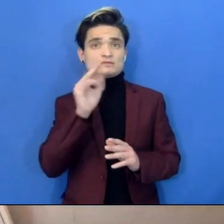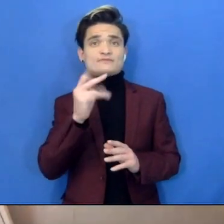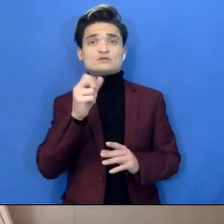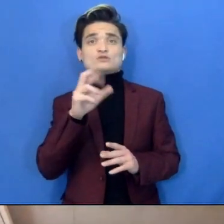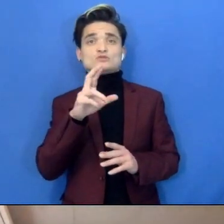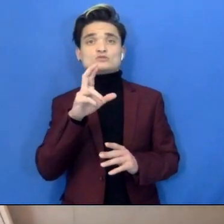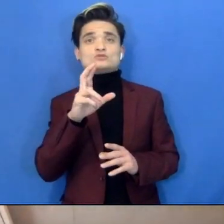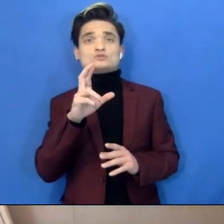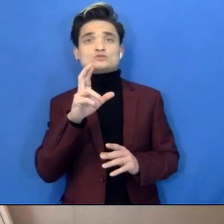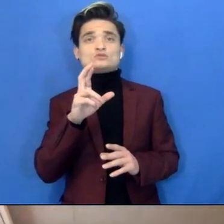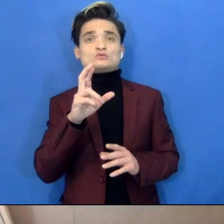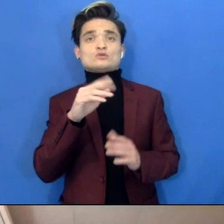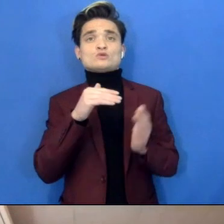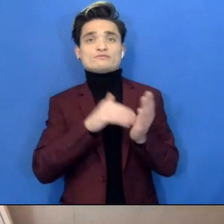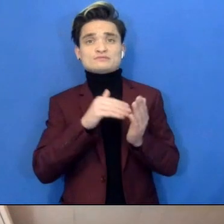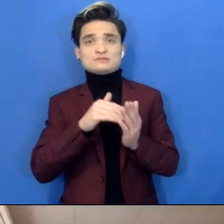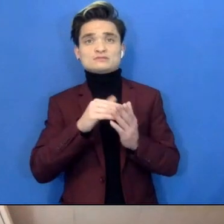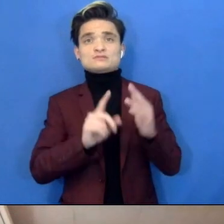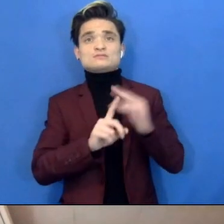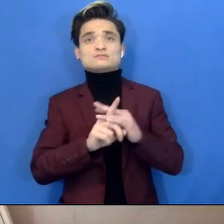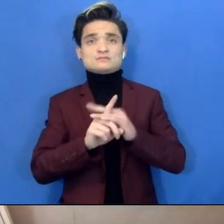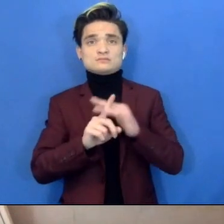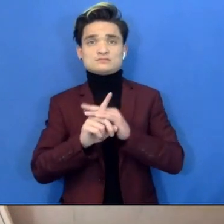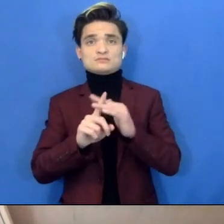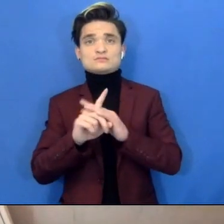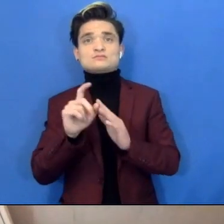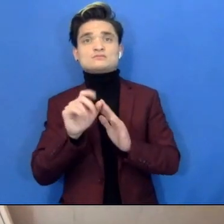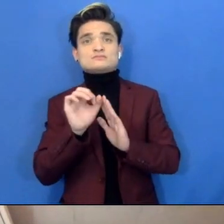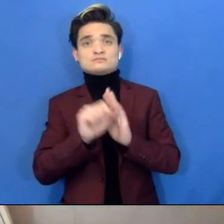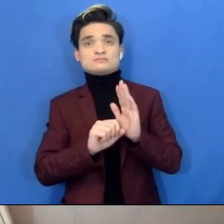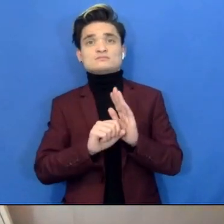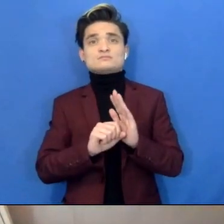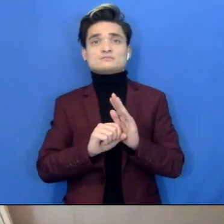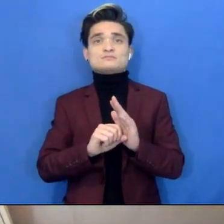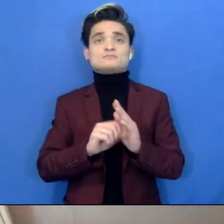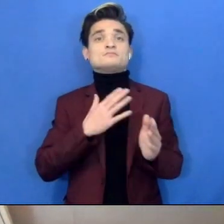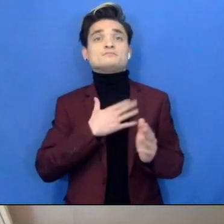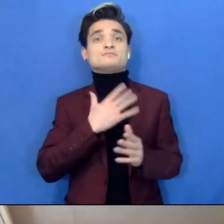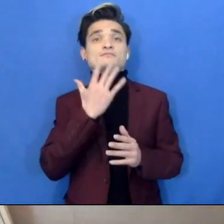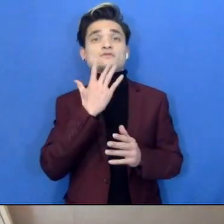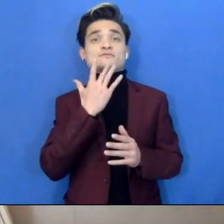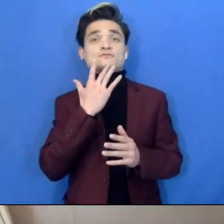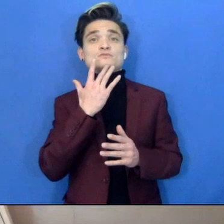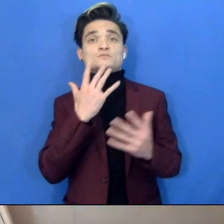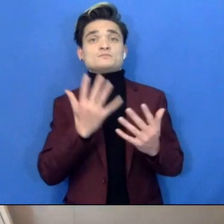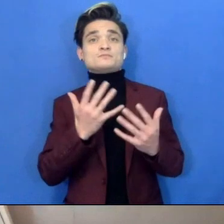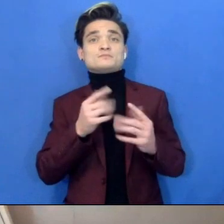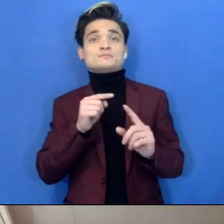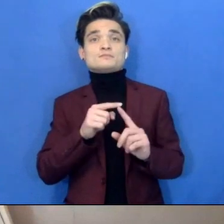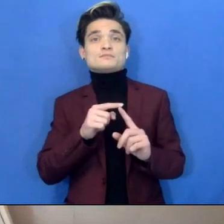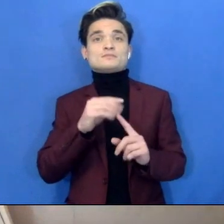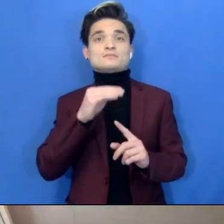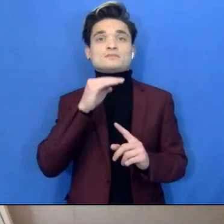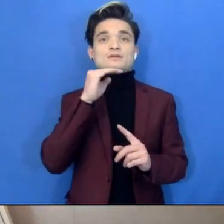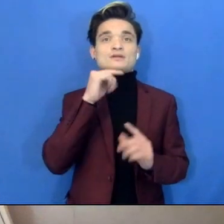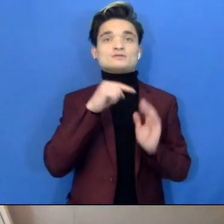of functions. For instance, my favorite function of them is to mark lies, okay? Because if you have a